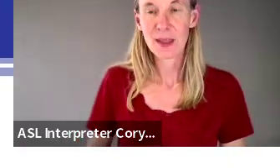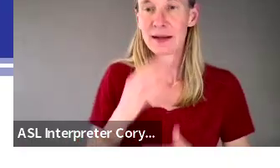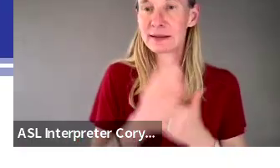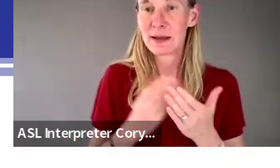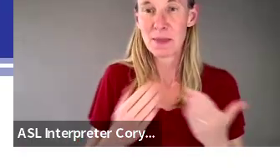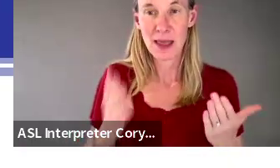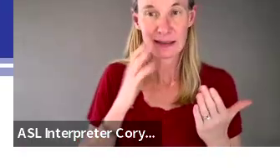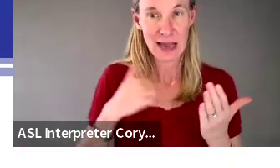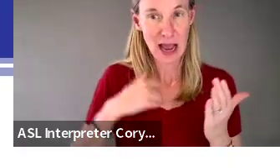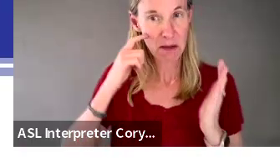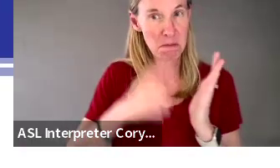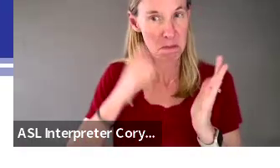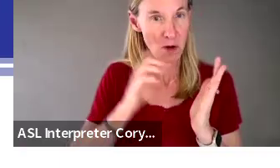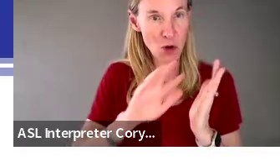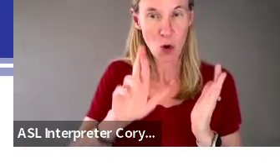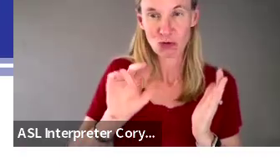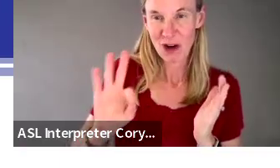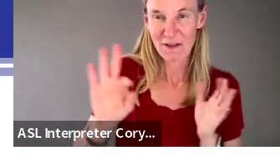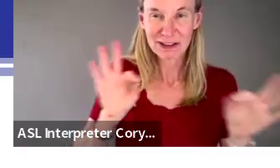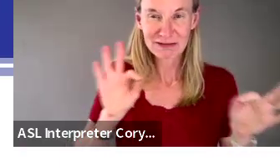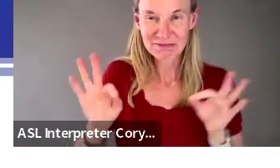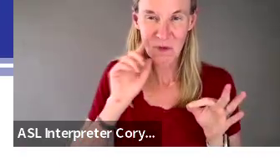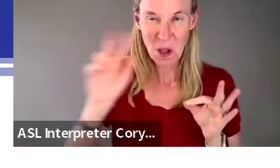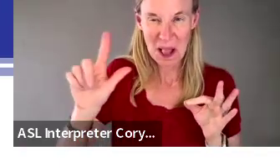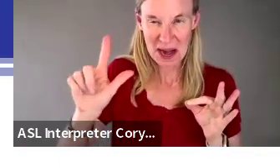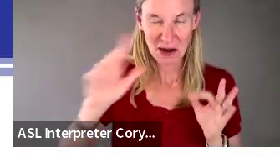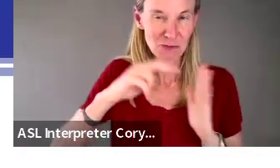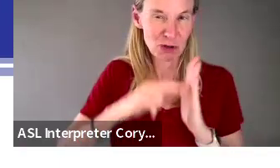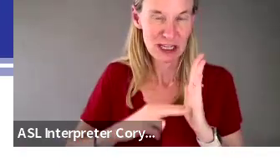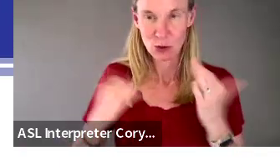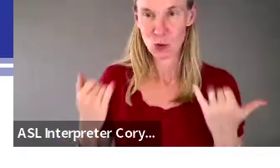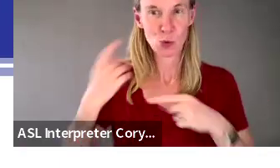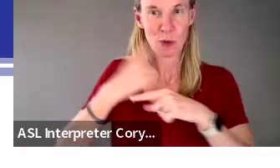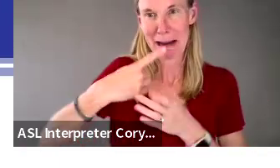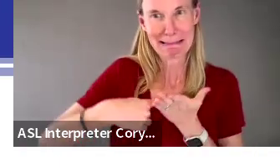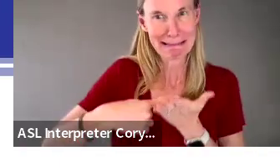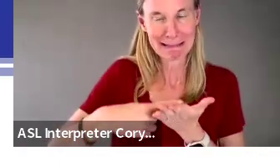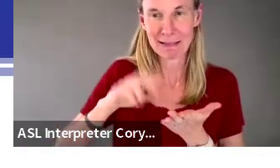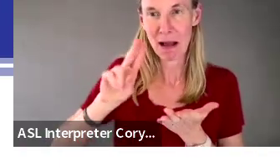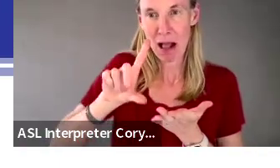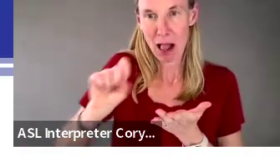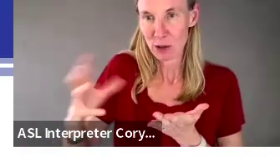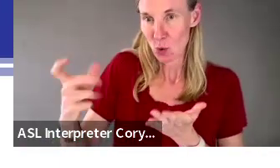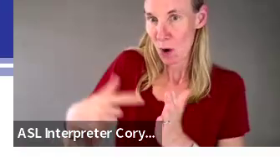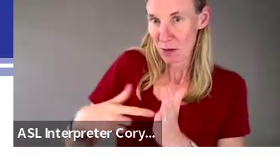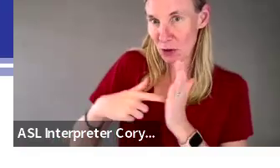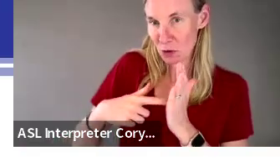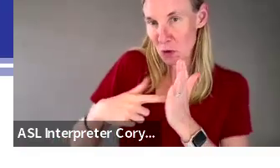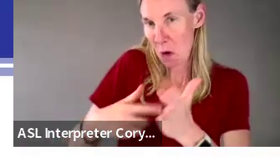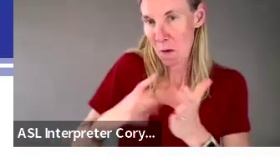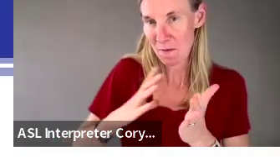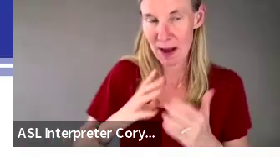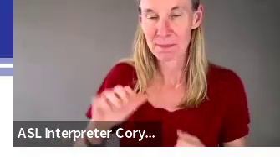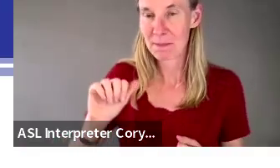in for your reference, but we won't go into them today during the group unless somebody wishes to see it. But an